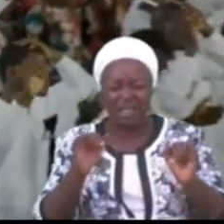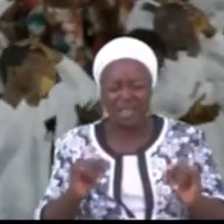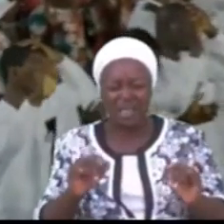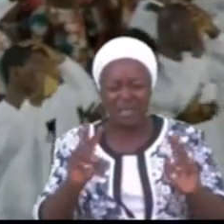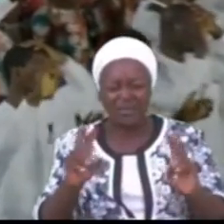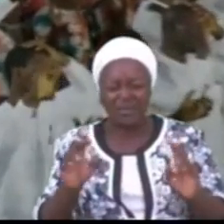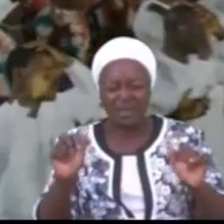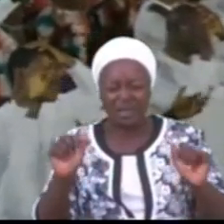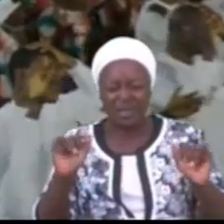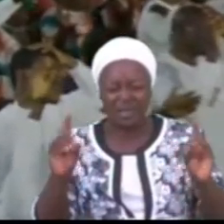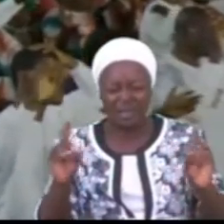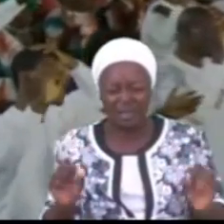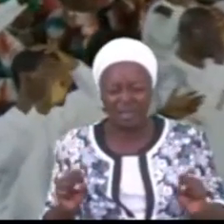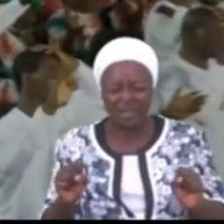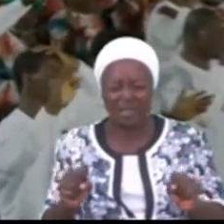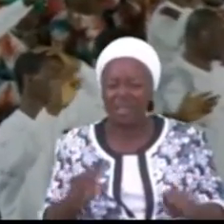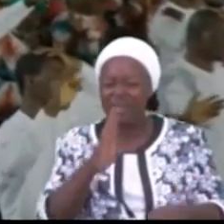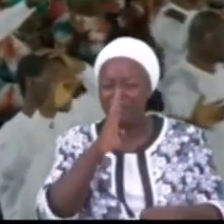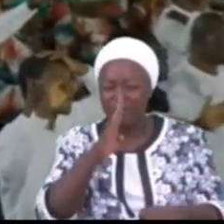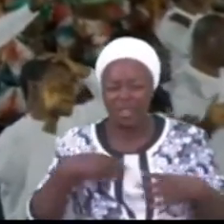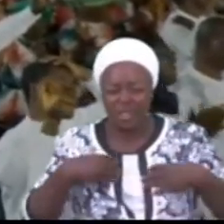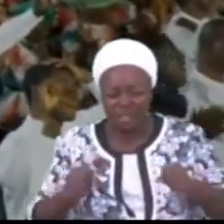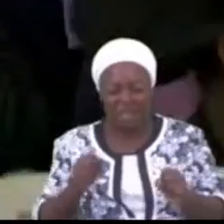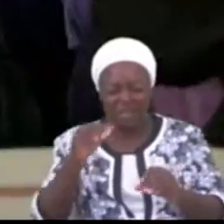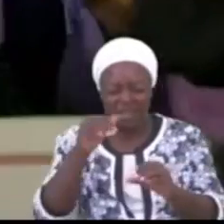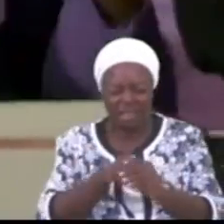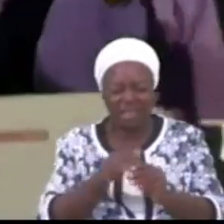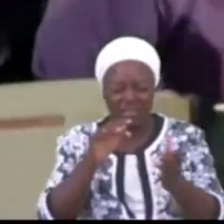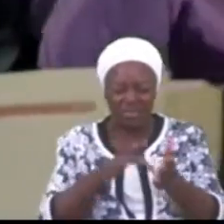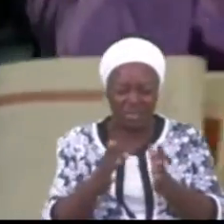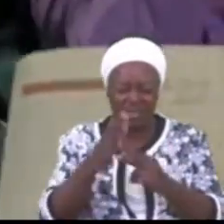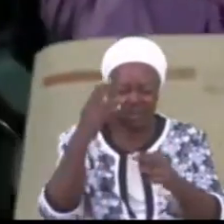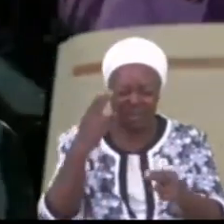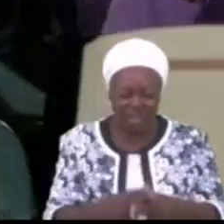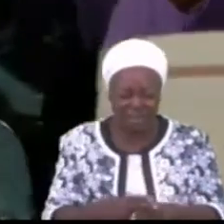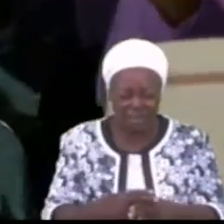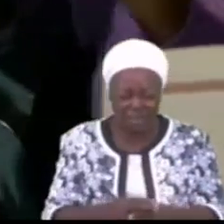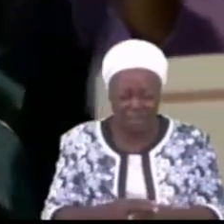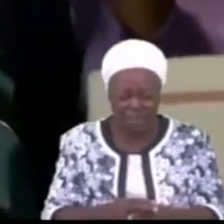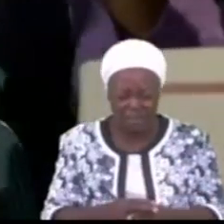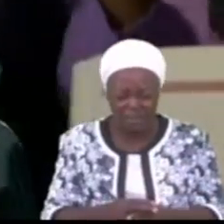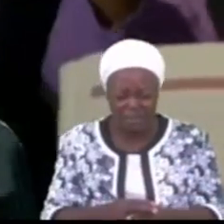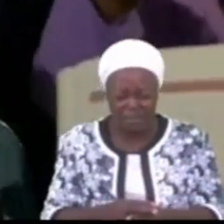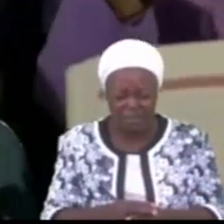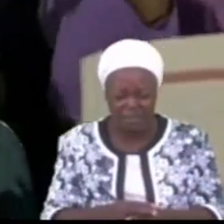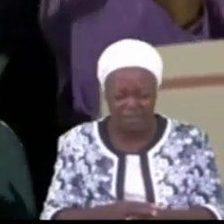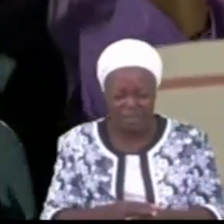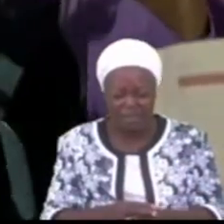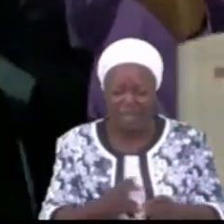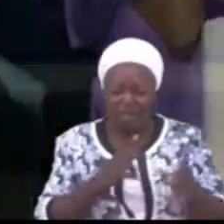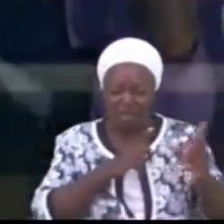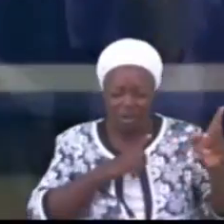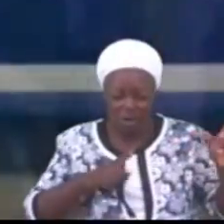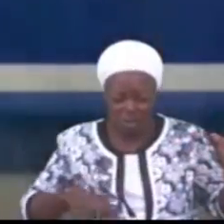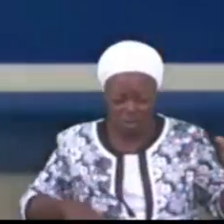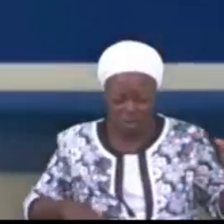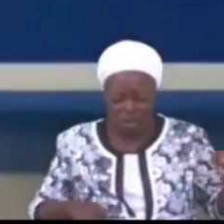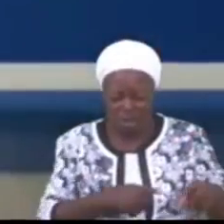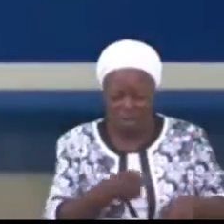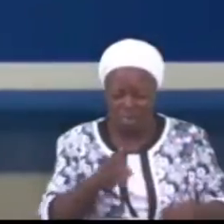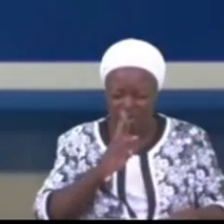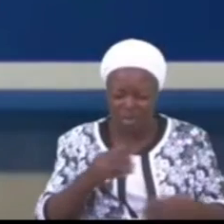HIV/AIDS. Be healed in Jesus' name. Lord, those who have